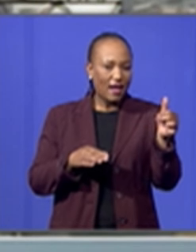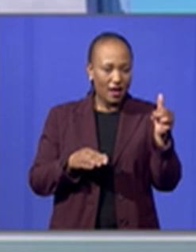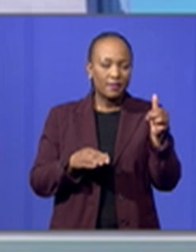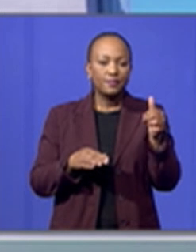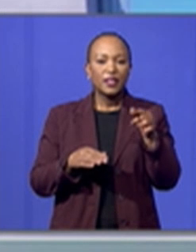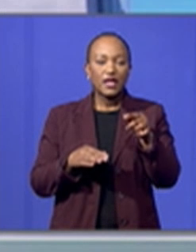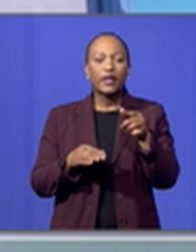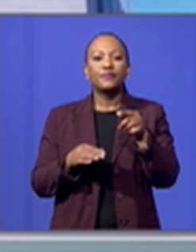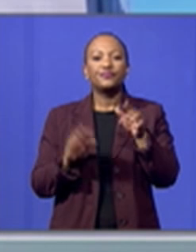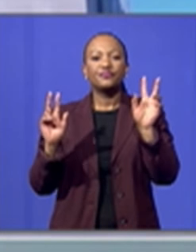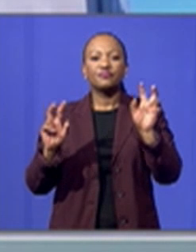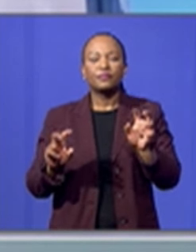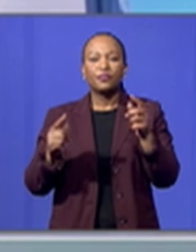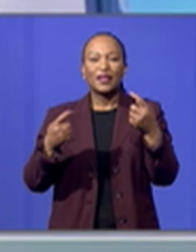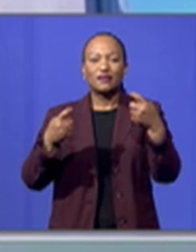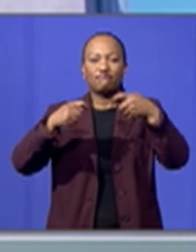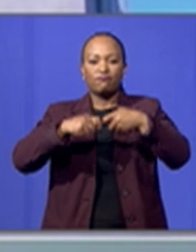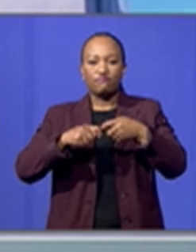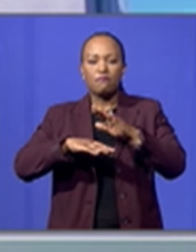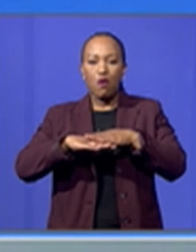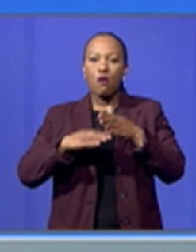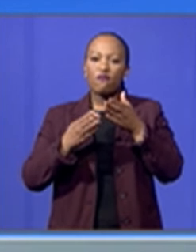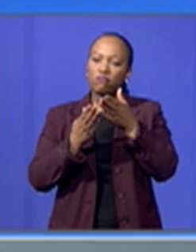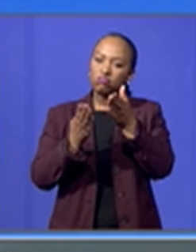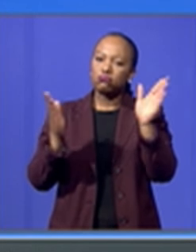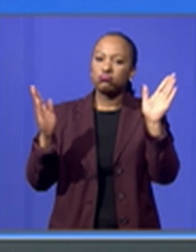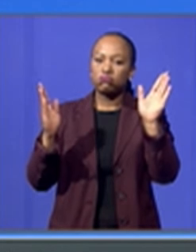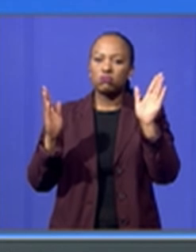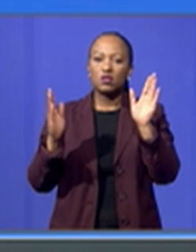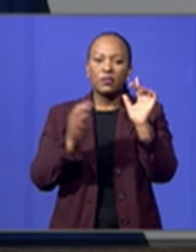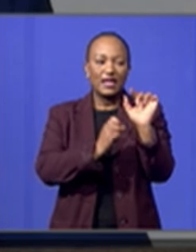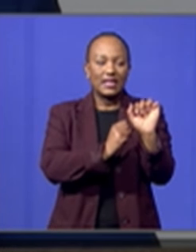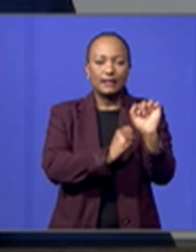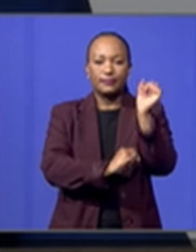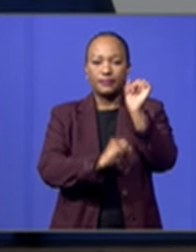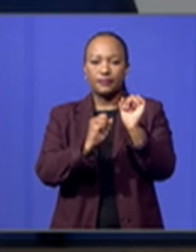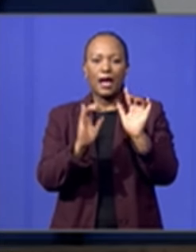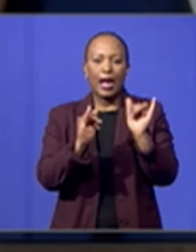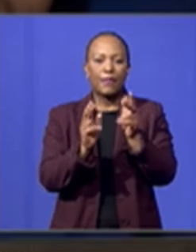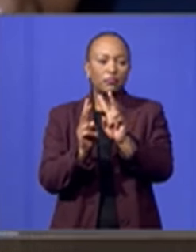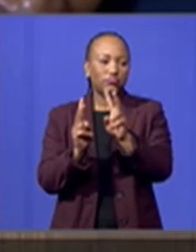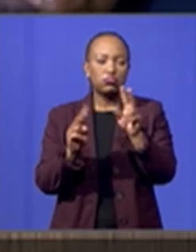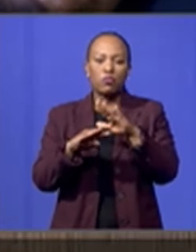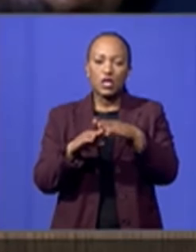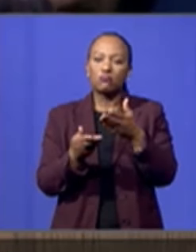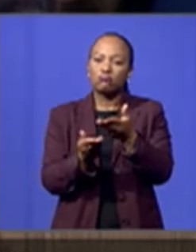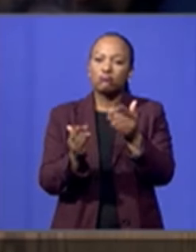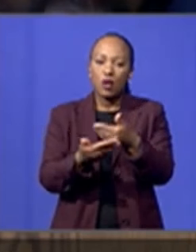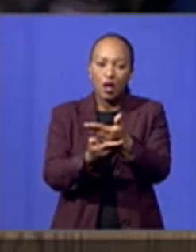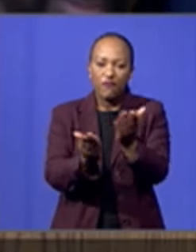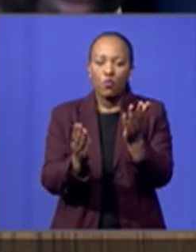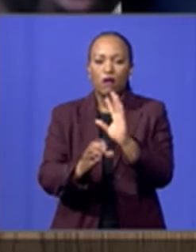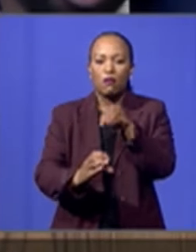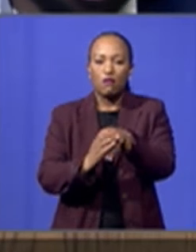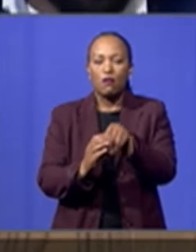subsidized electricity to a much wider group of industrial players. Tona ho itsisitse gape fa ba batla go